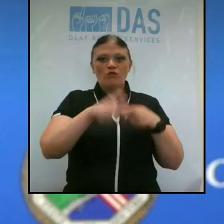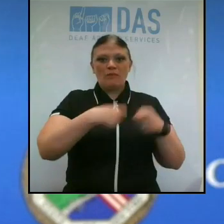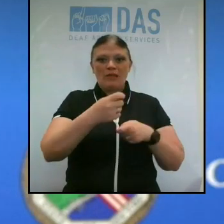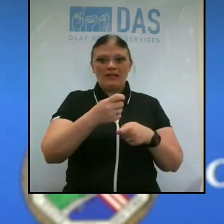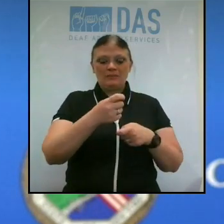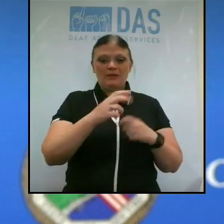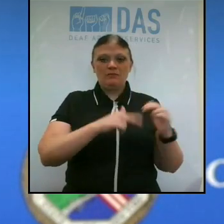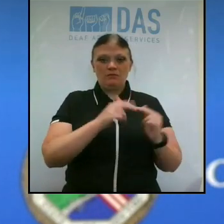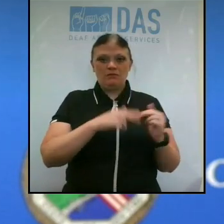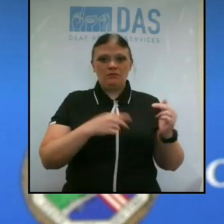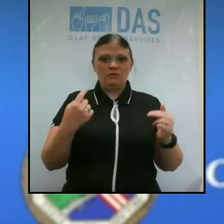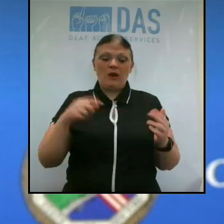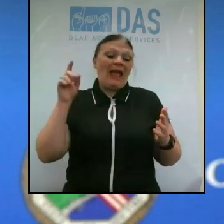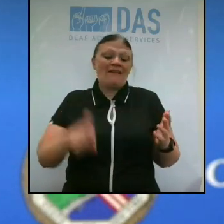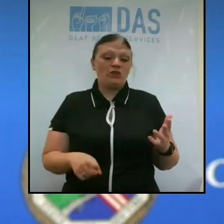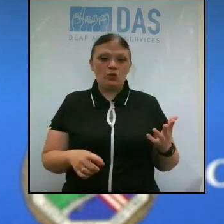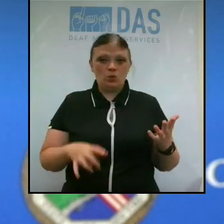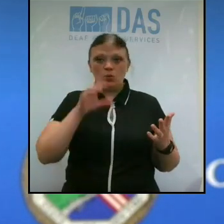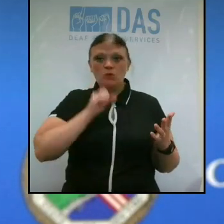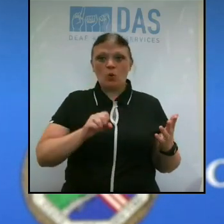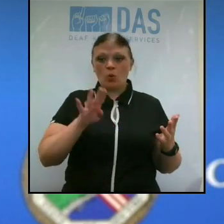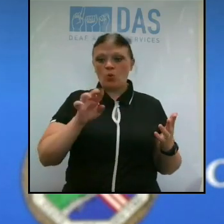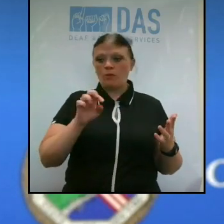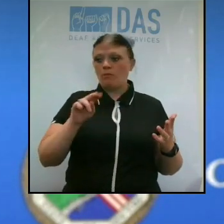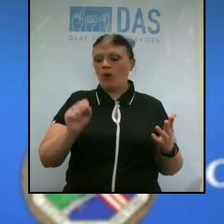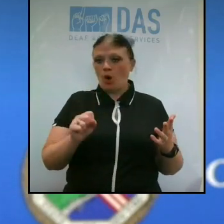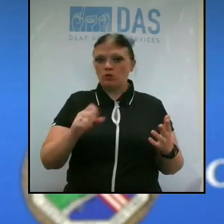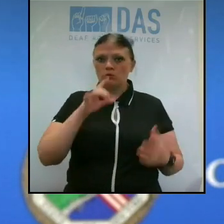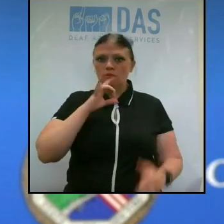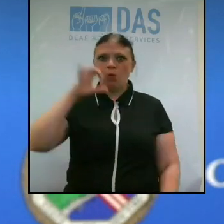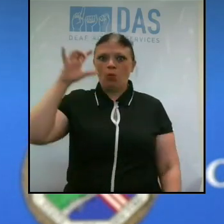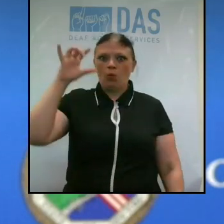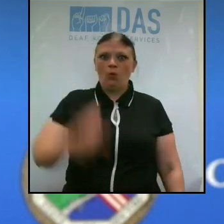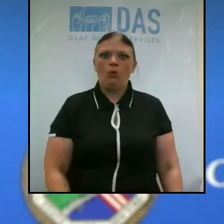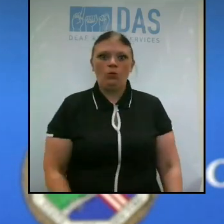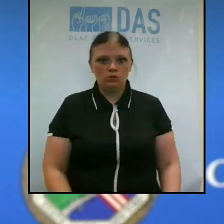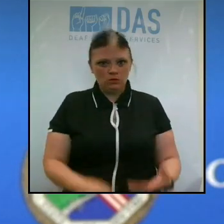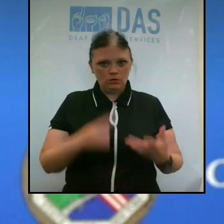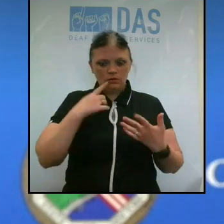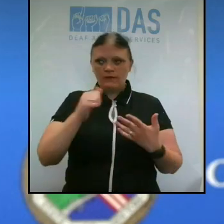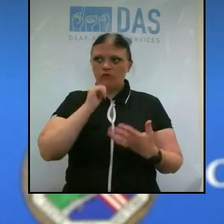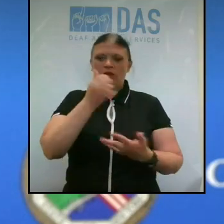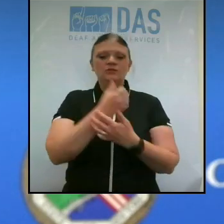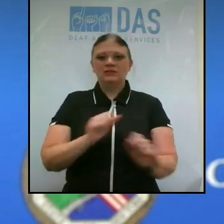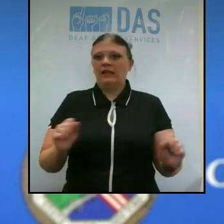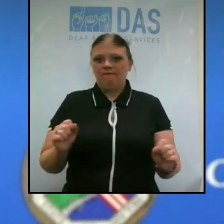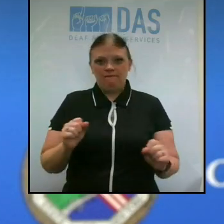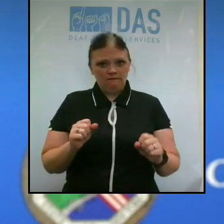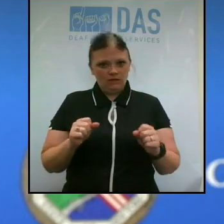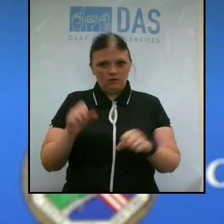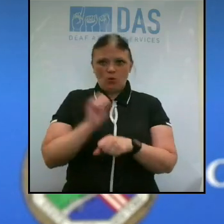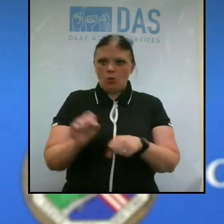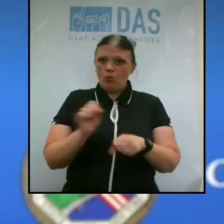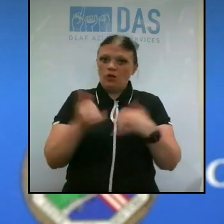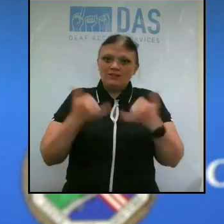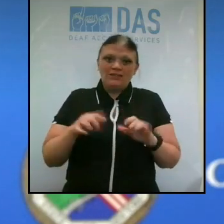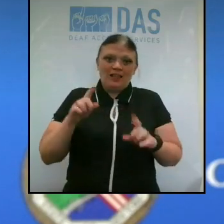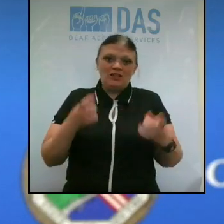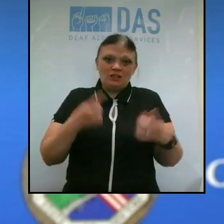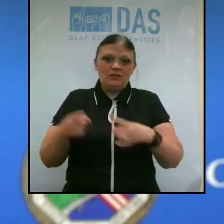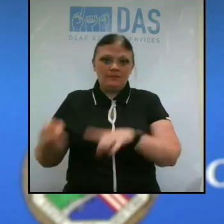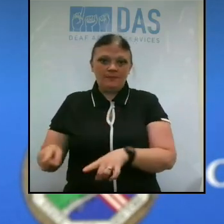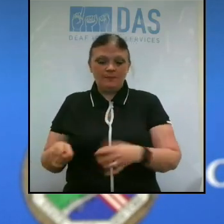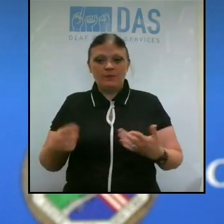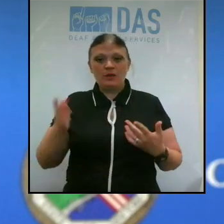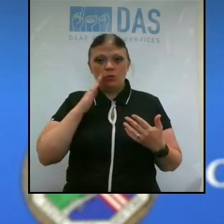to do it. We needed to do it. The old barns was exceptionally old, and had become unsafe, so there's work that still needs to be done. We're